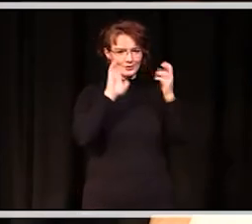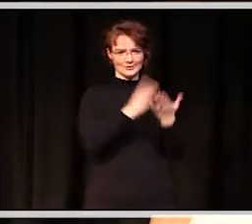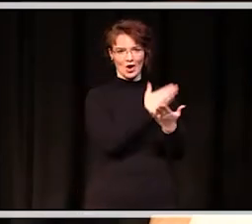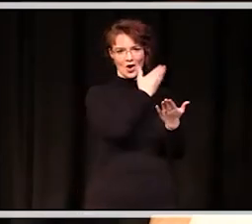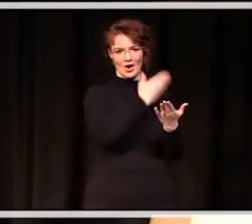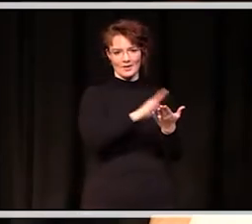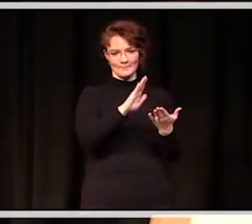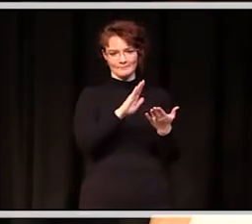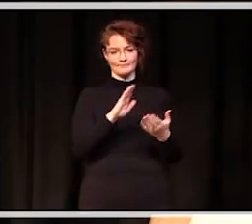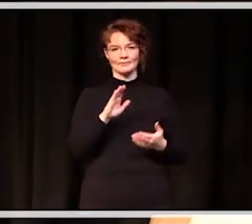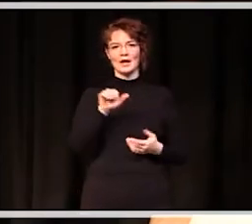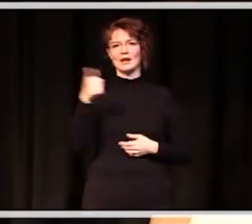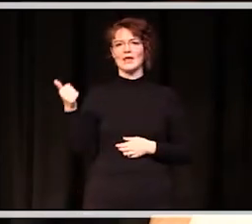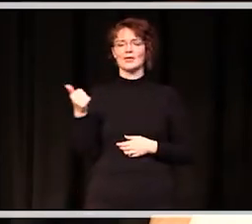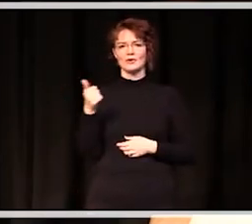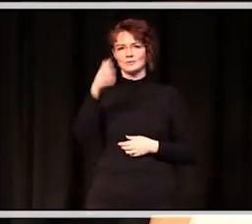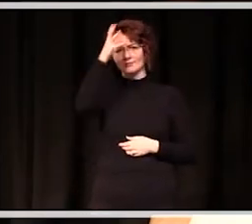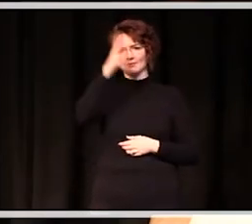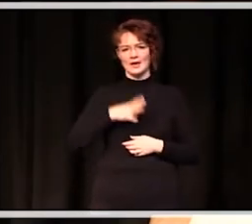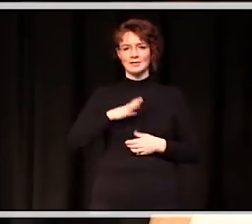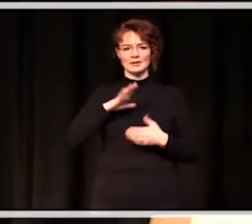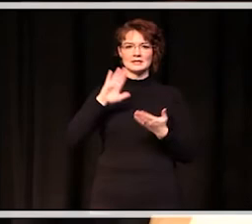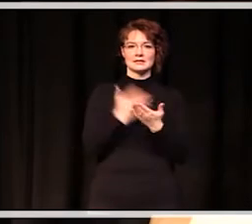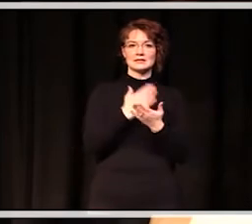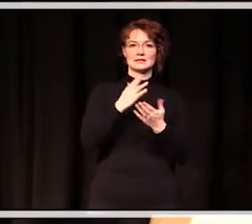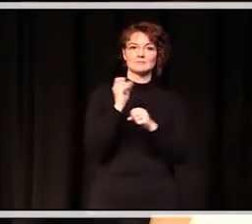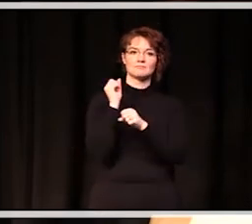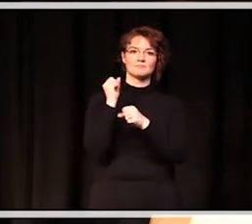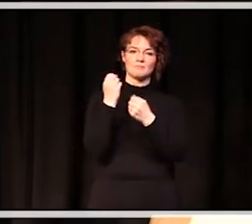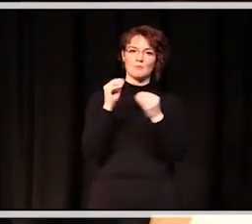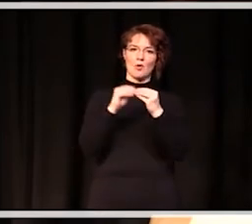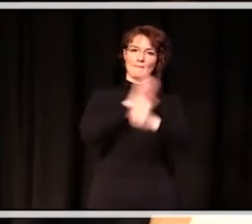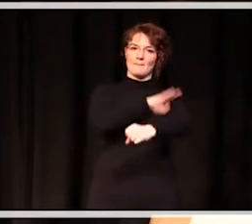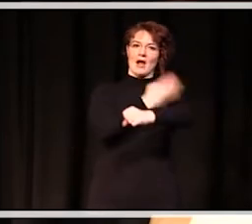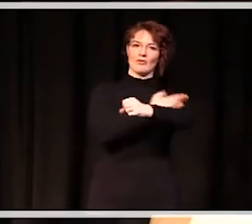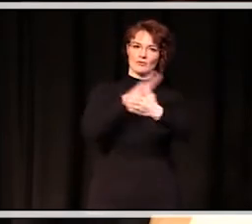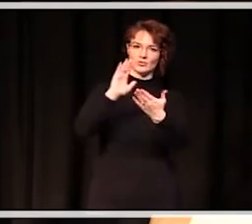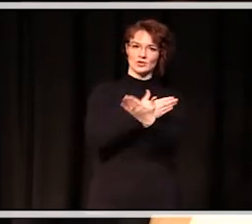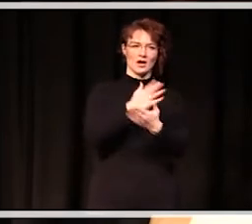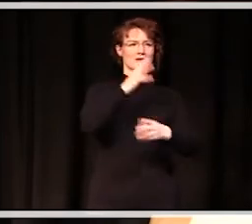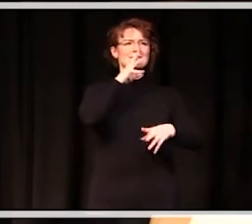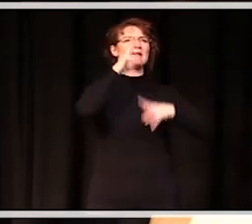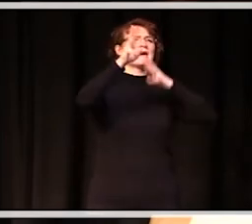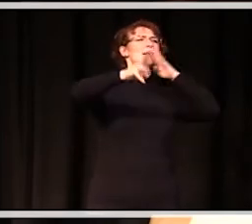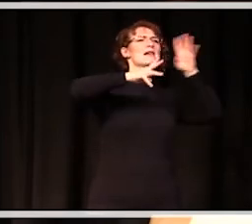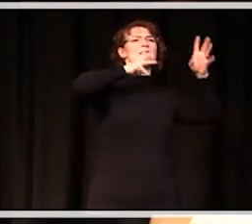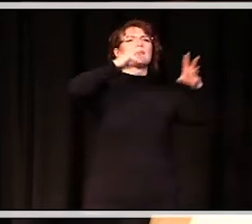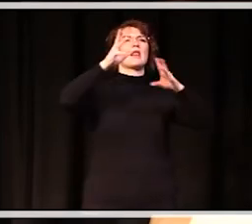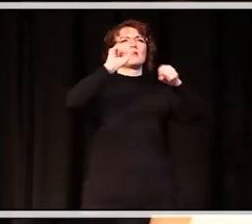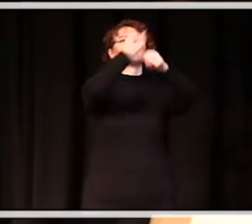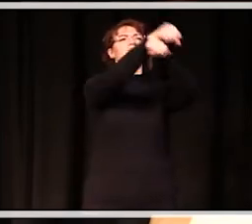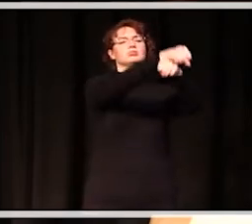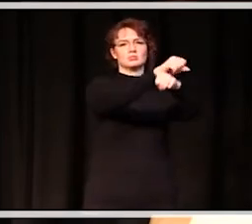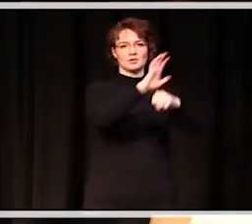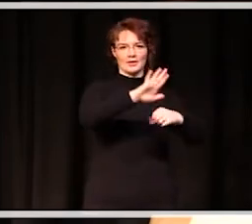And there's Orpheus, who actually then sings a greater song to kind of cover out the volume of the siren's call. That's